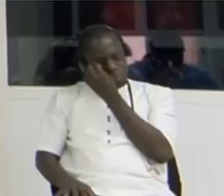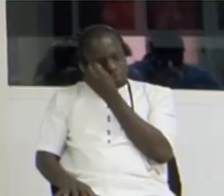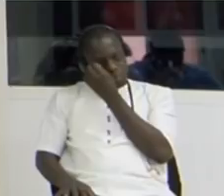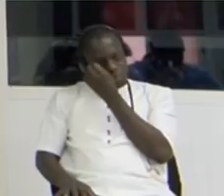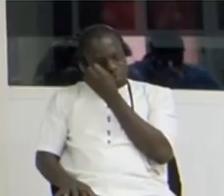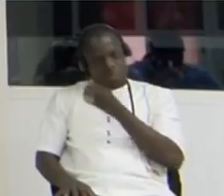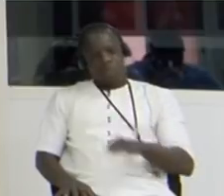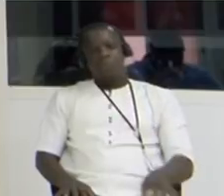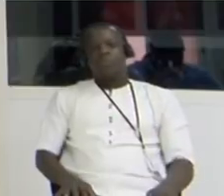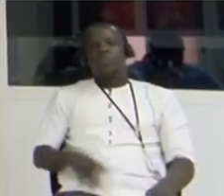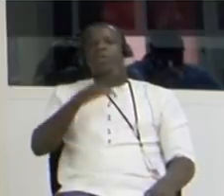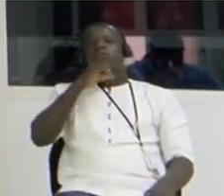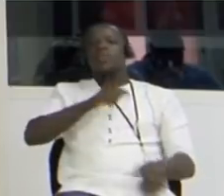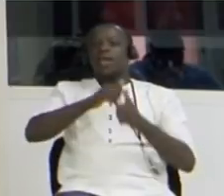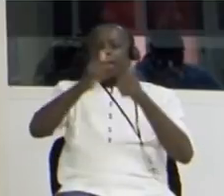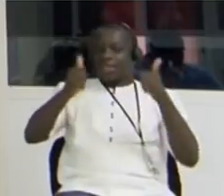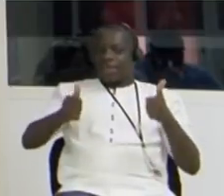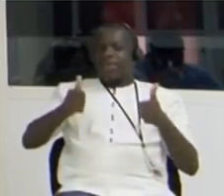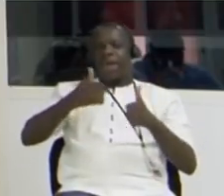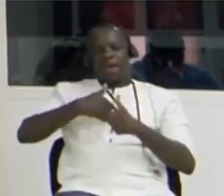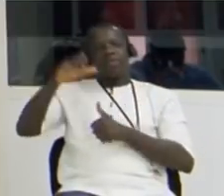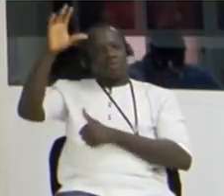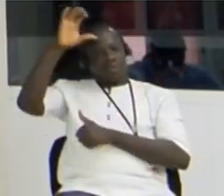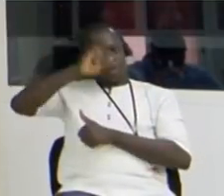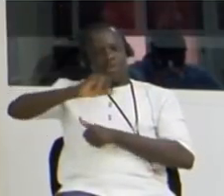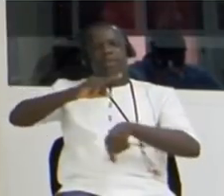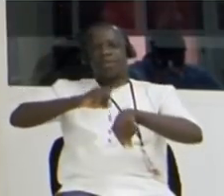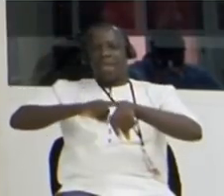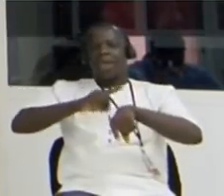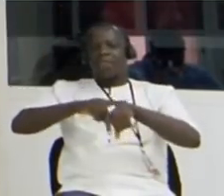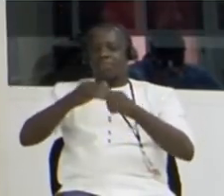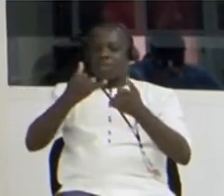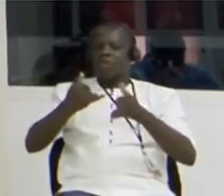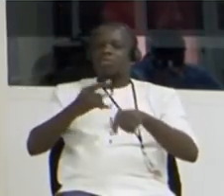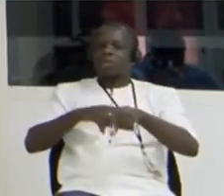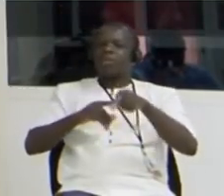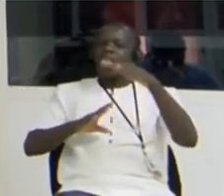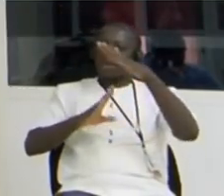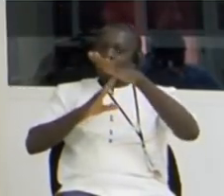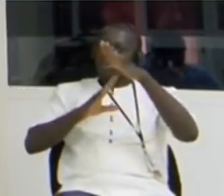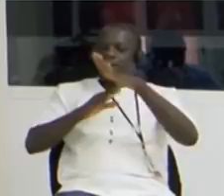Mr. Chairman, I'm conscious about the time because it's break, but I will need